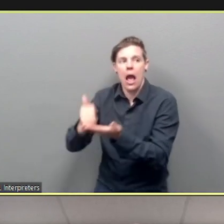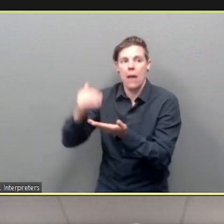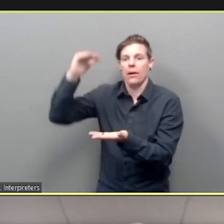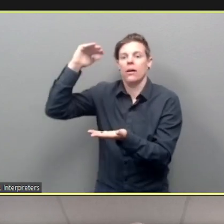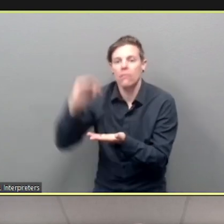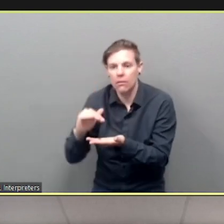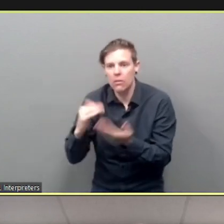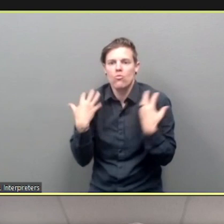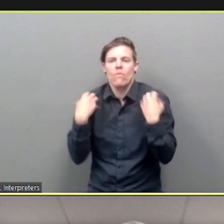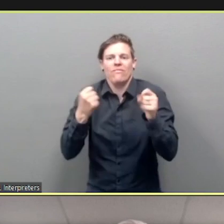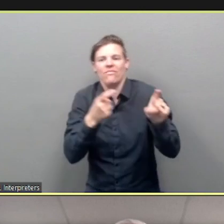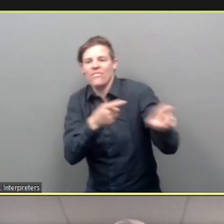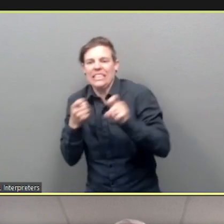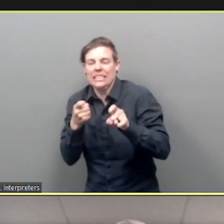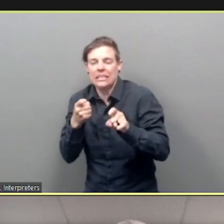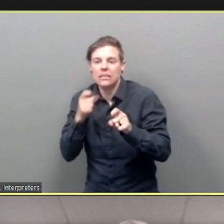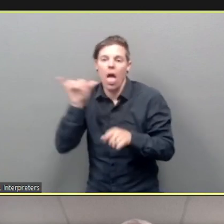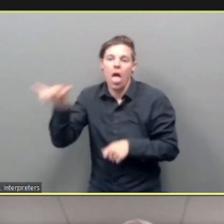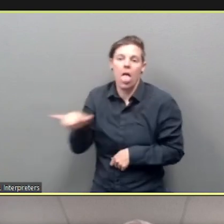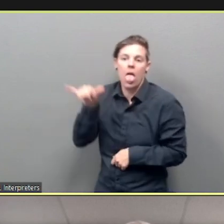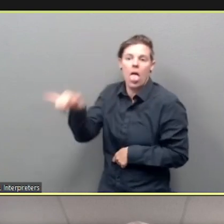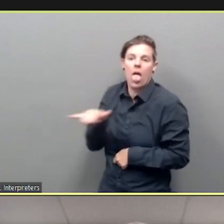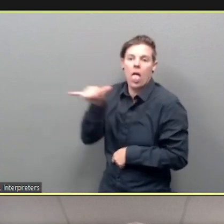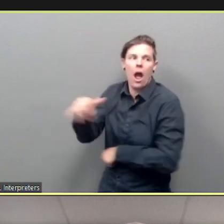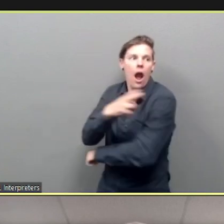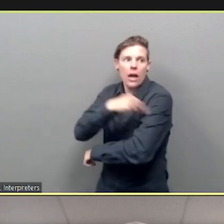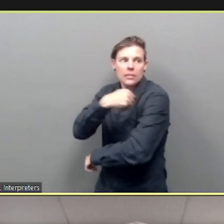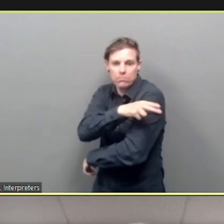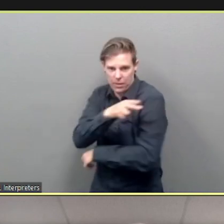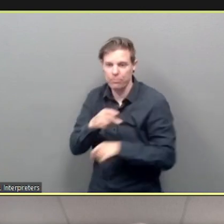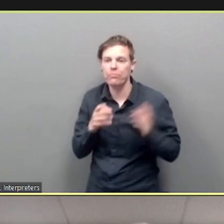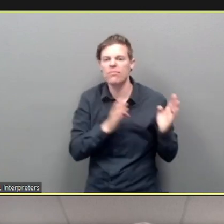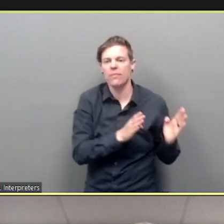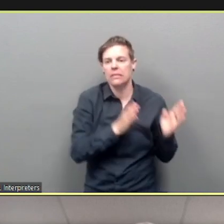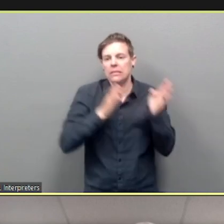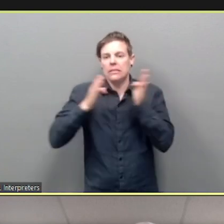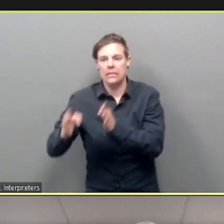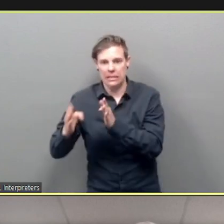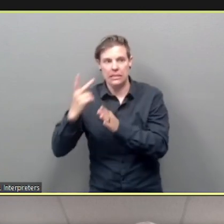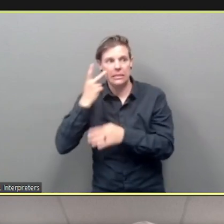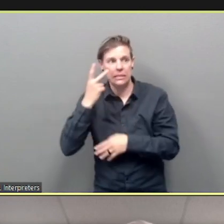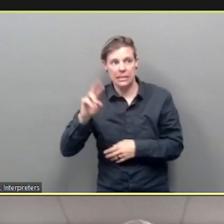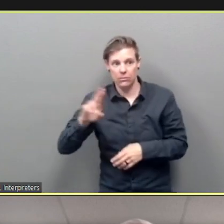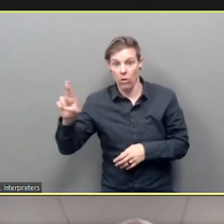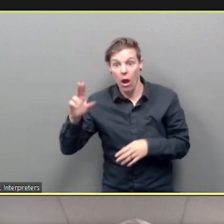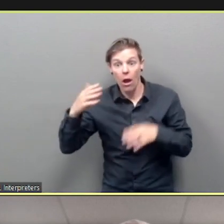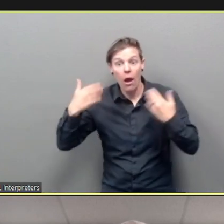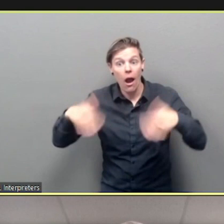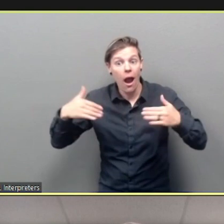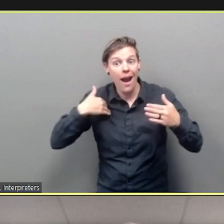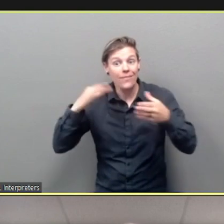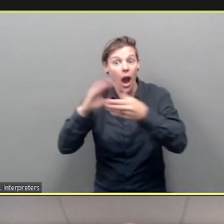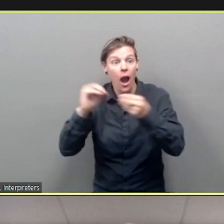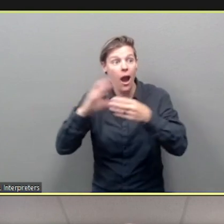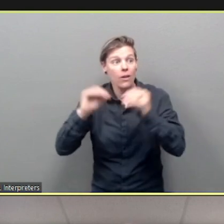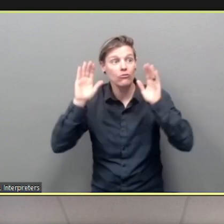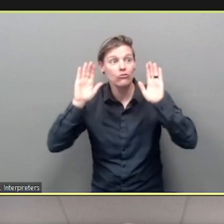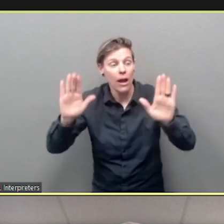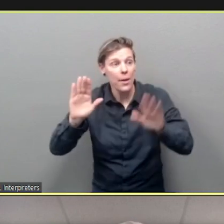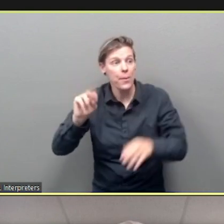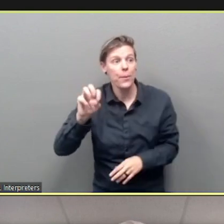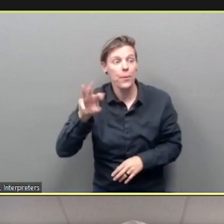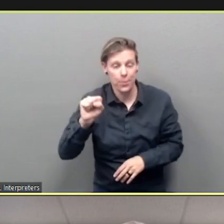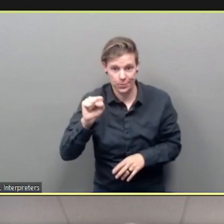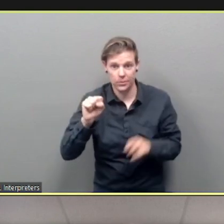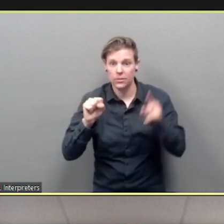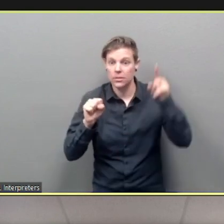who are admitted. And then on the right, excellent news as well. You can see that the total number of BAM doses